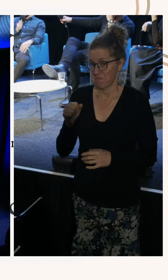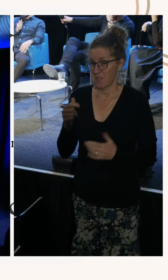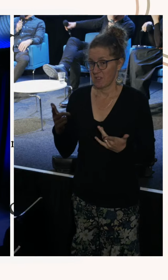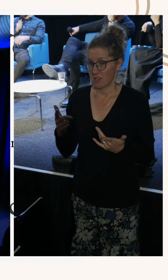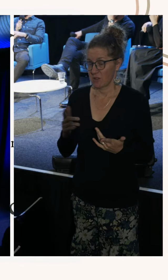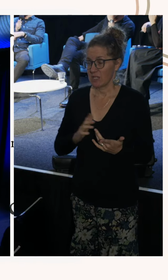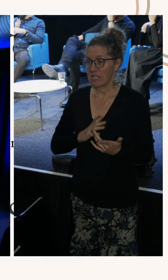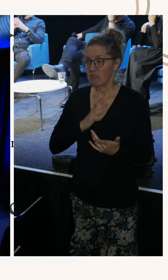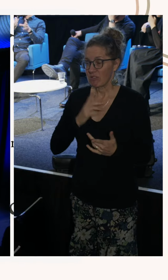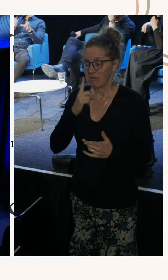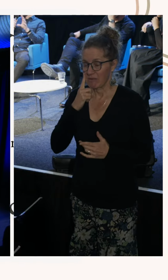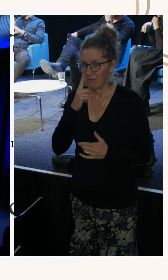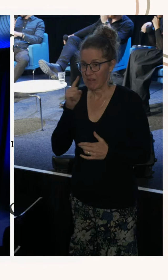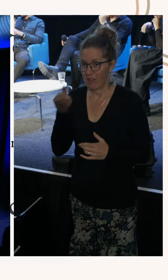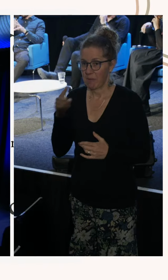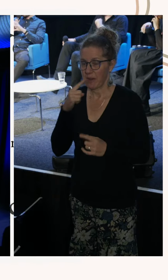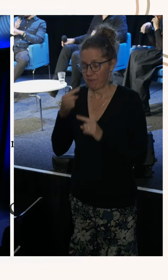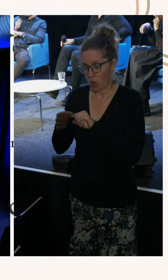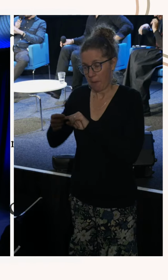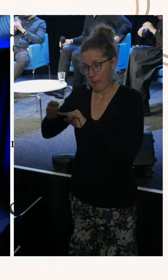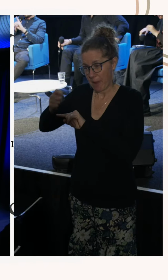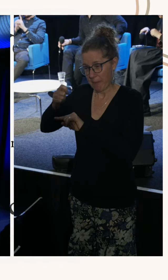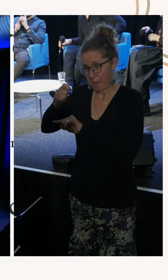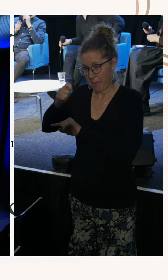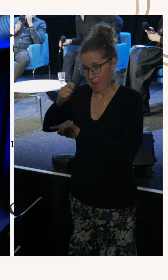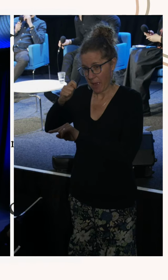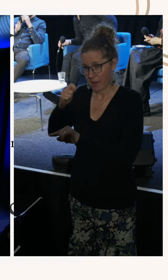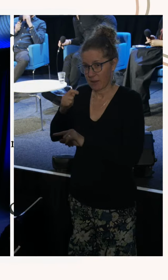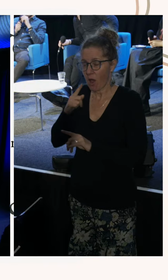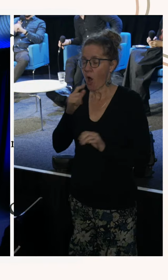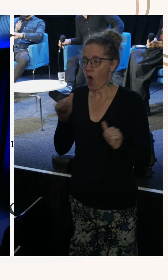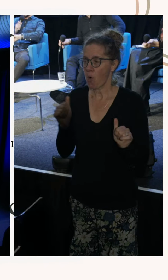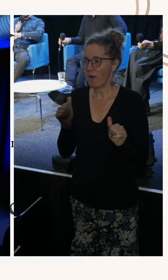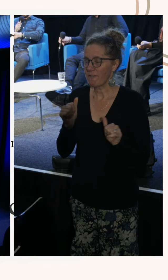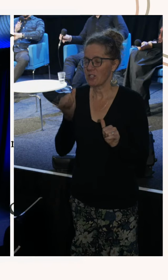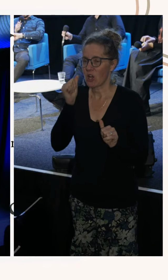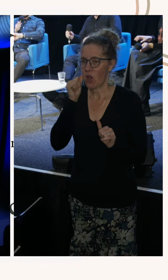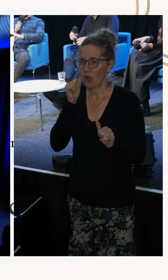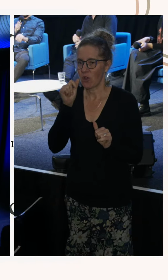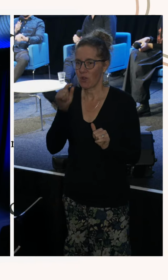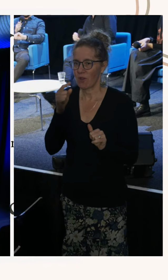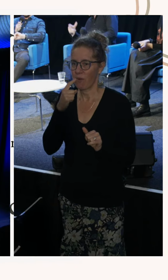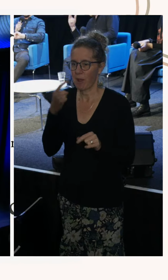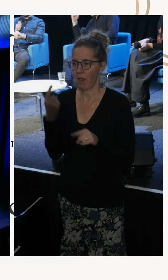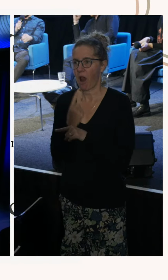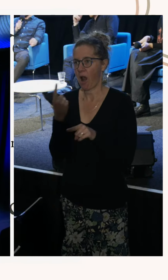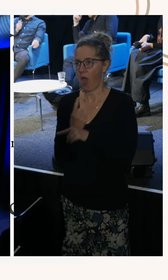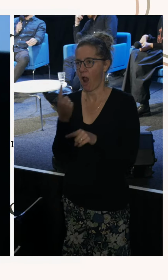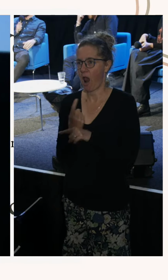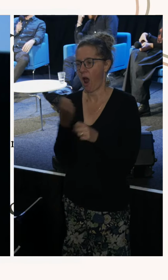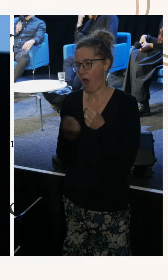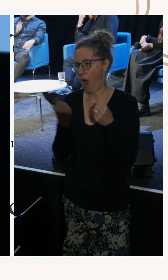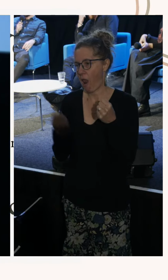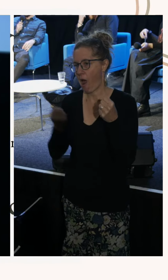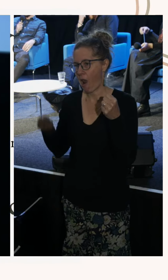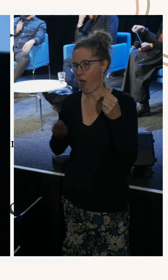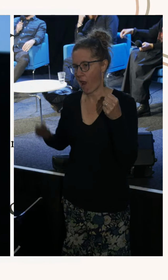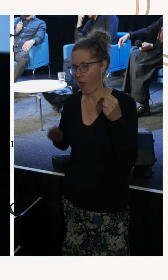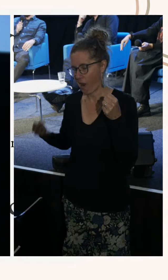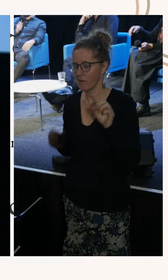to jump on there. But if you go back in the archive, sorry, I'll finish. And I'm aware I've been ranting for about 4 minutes.